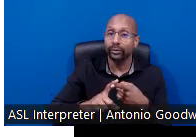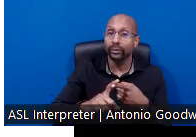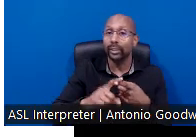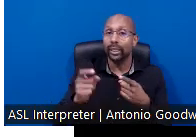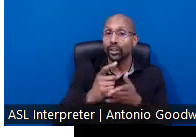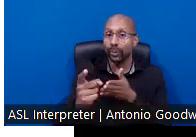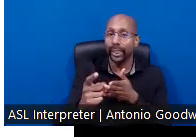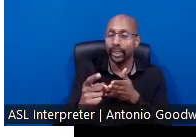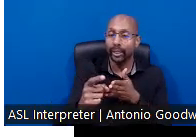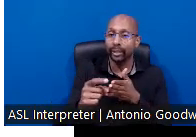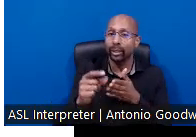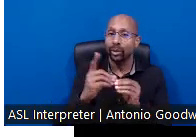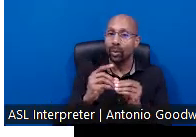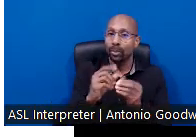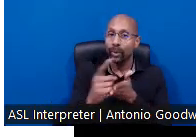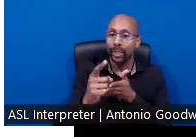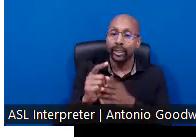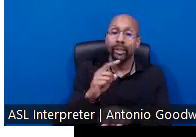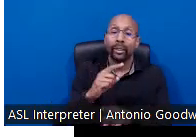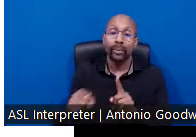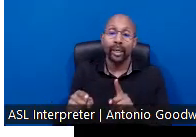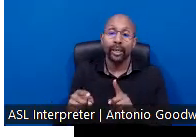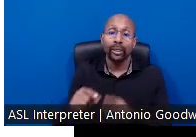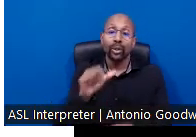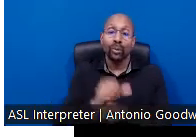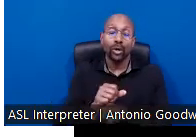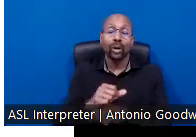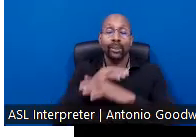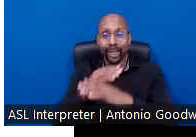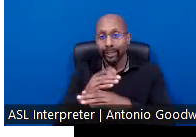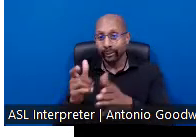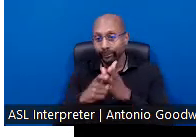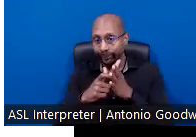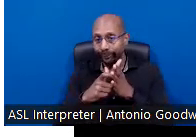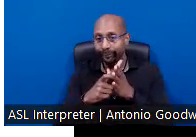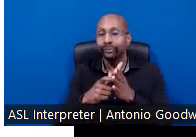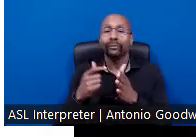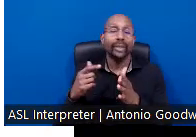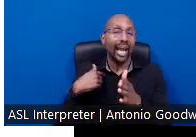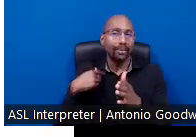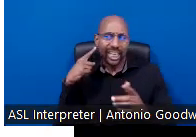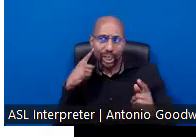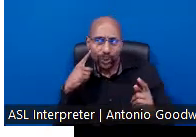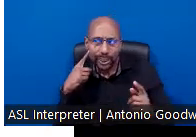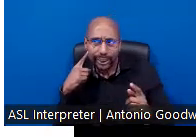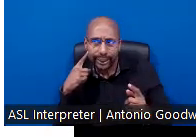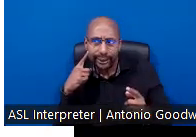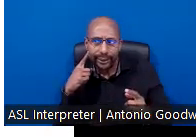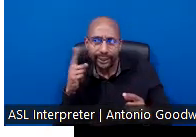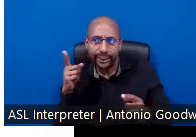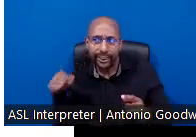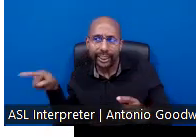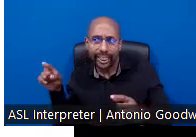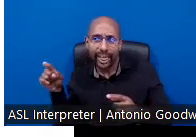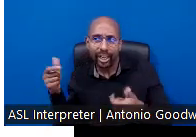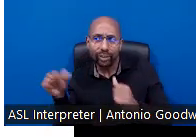been hearing that when it comes down to the worker protection requirements, they are working on kind of extending that till after May